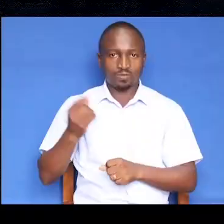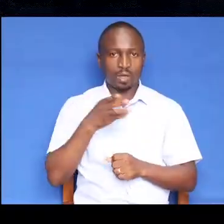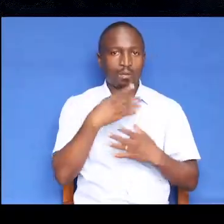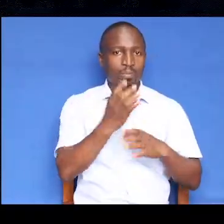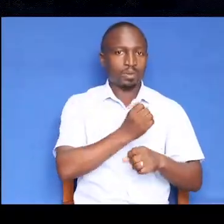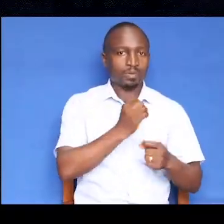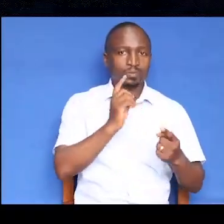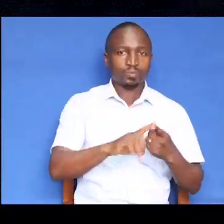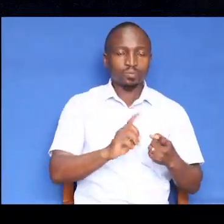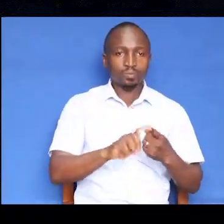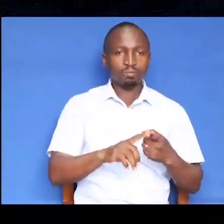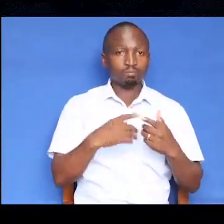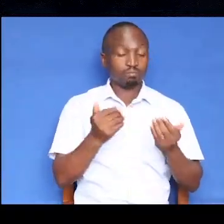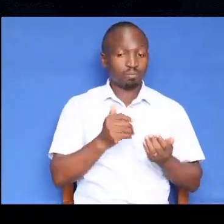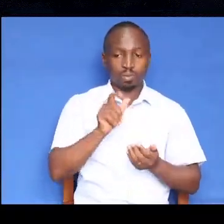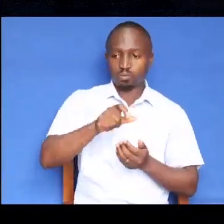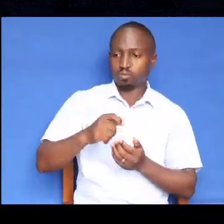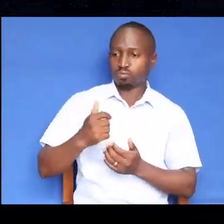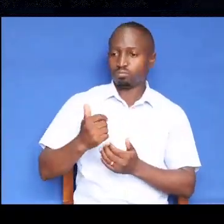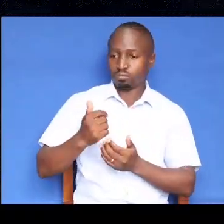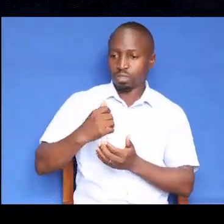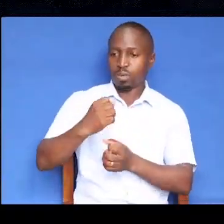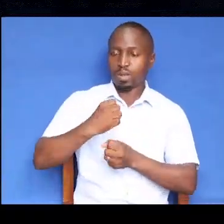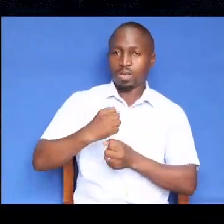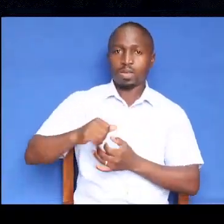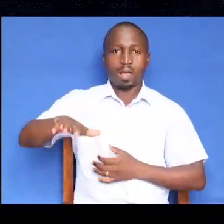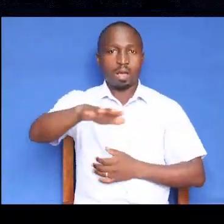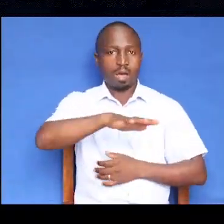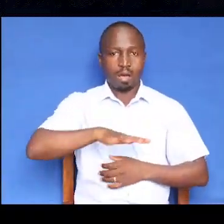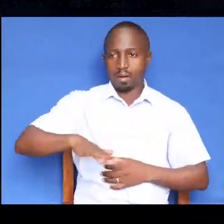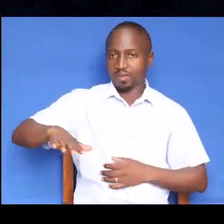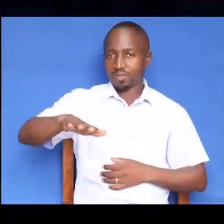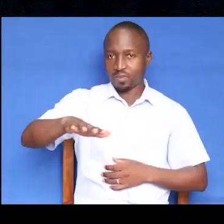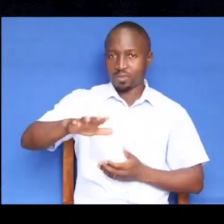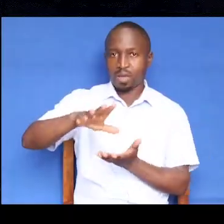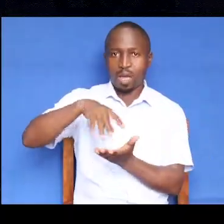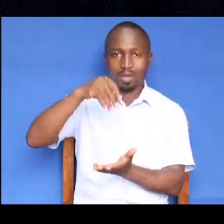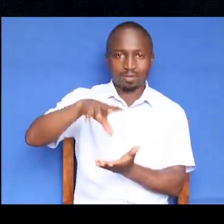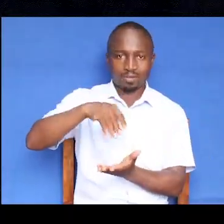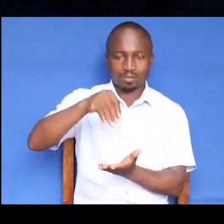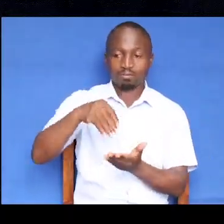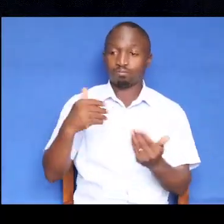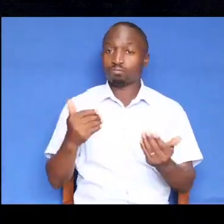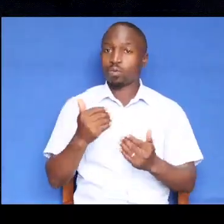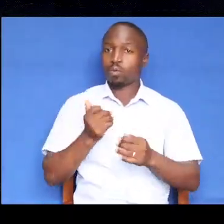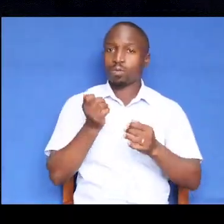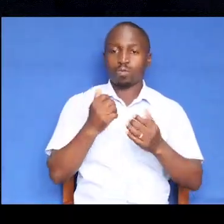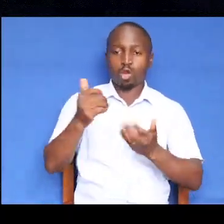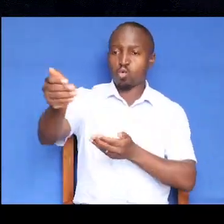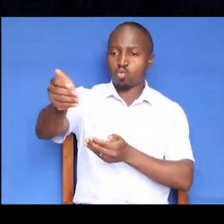income of factor land. Factor of production, land. The owners of land, owners are